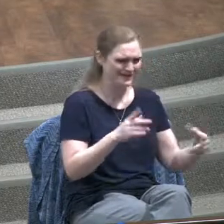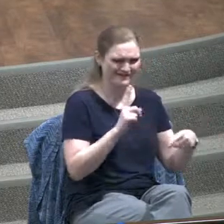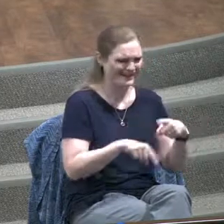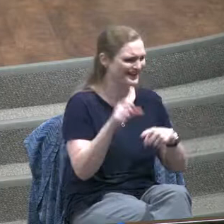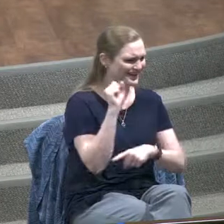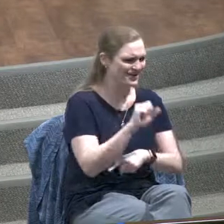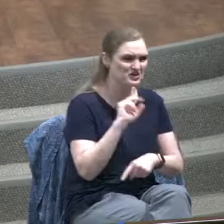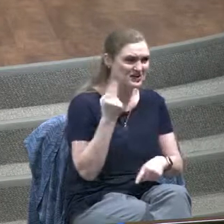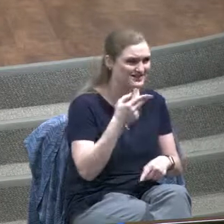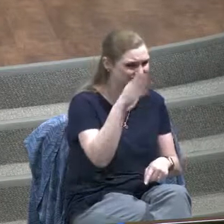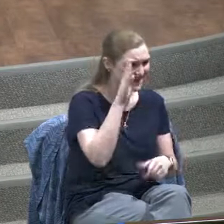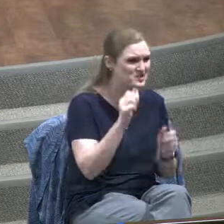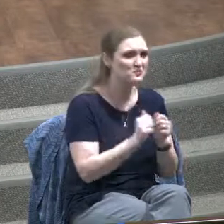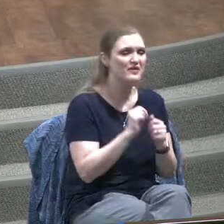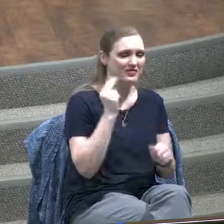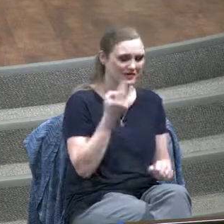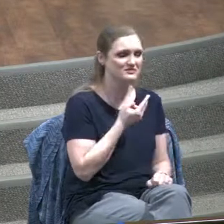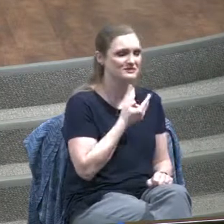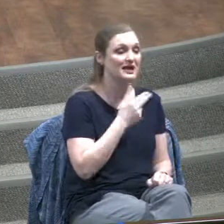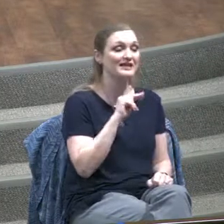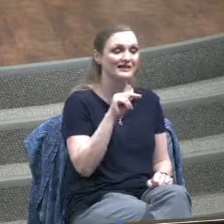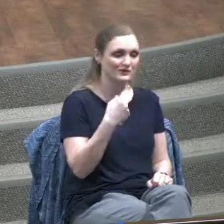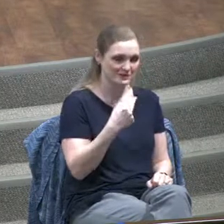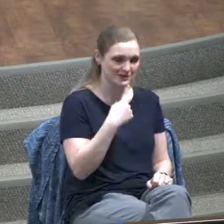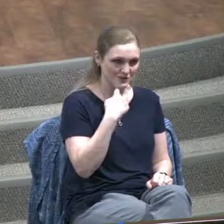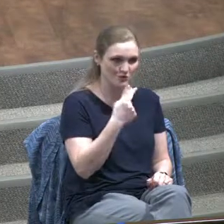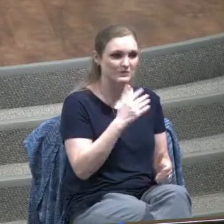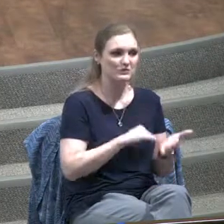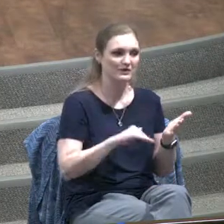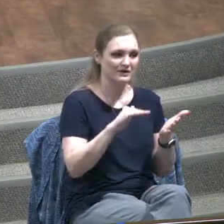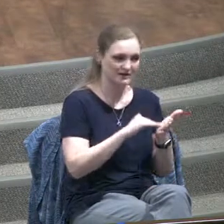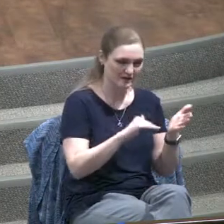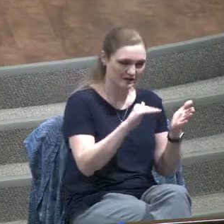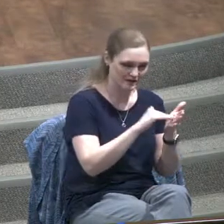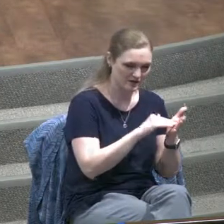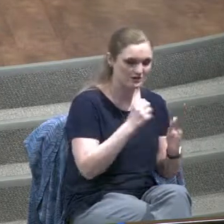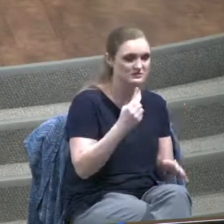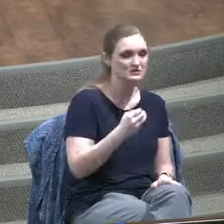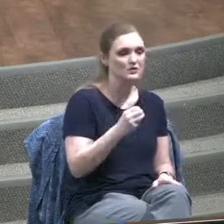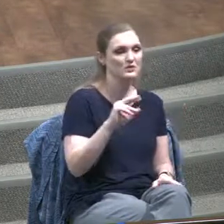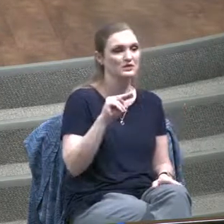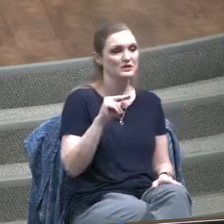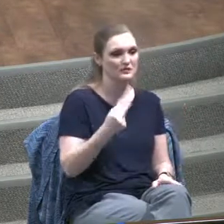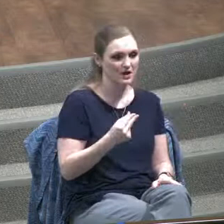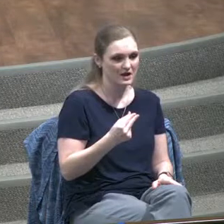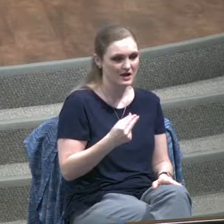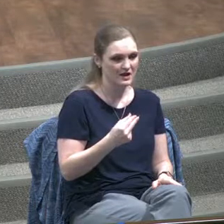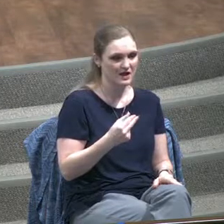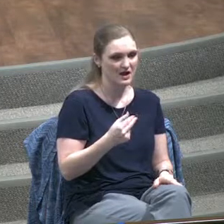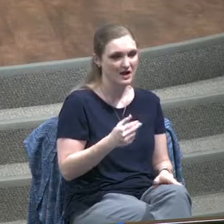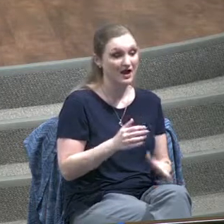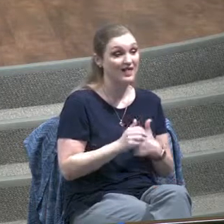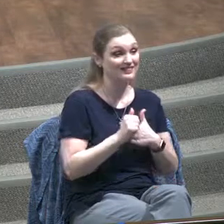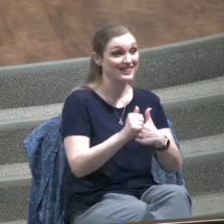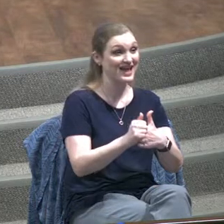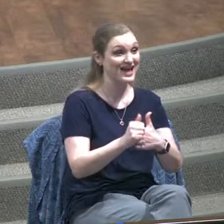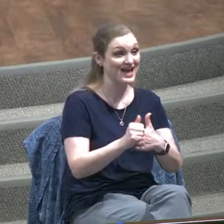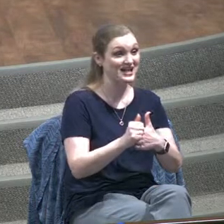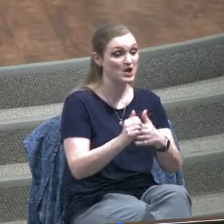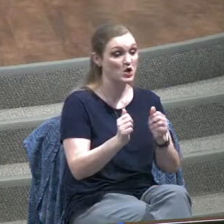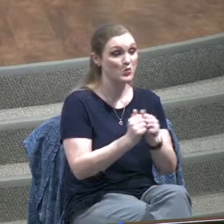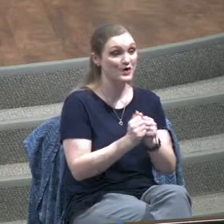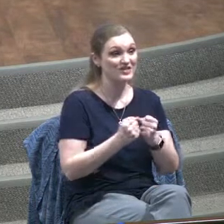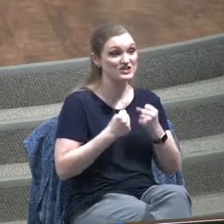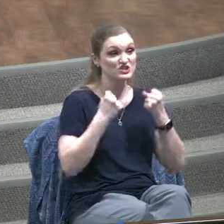God is with them? So he led courageously. He